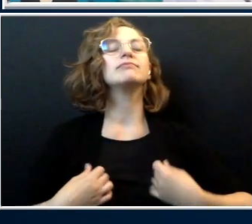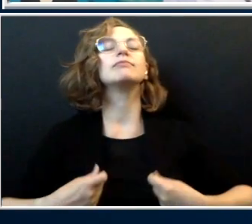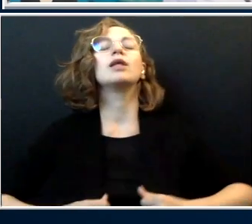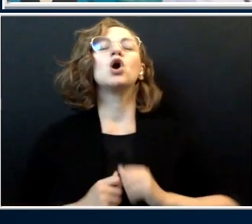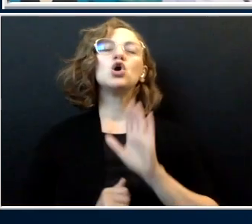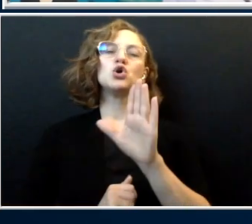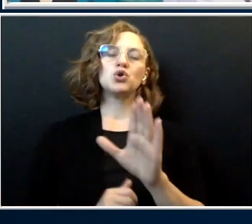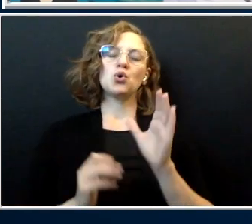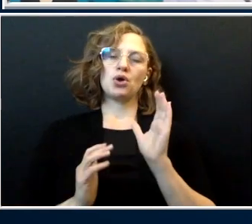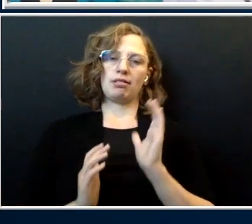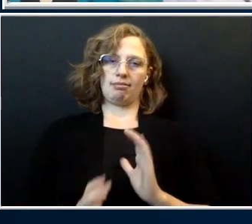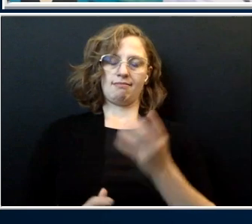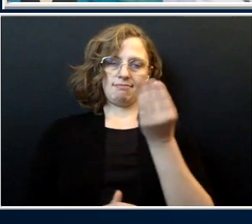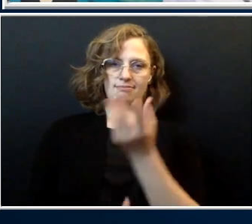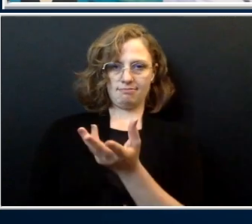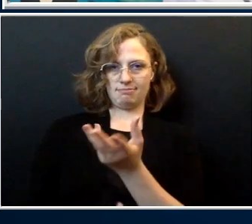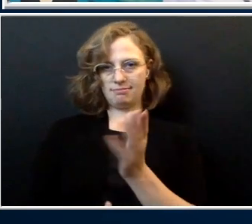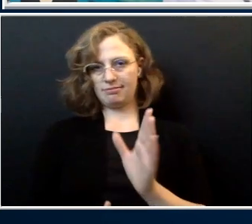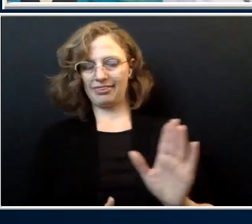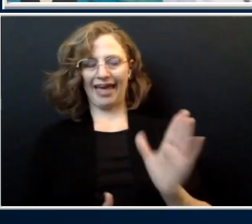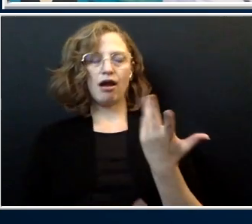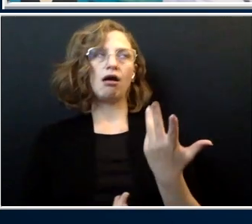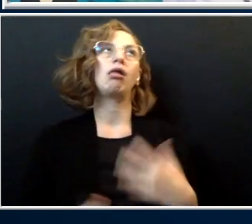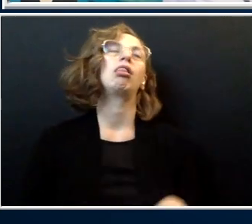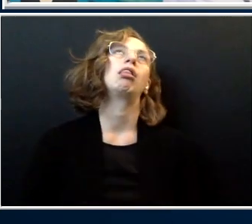started? What kind of things do you hear?